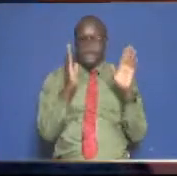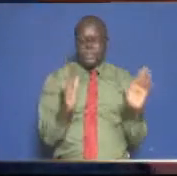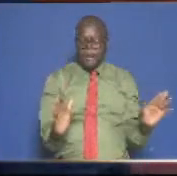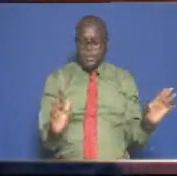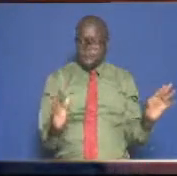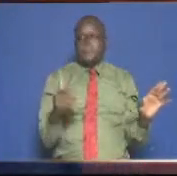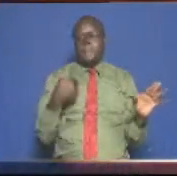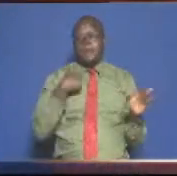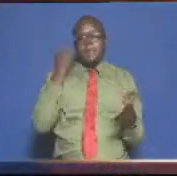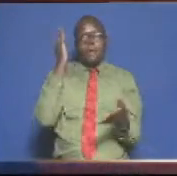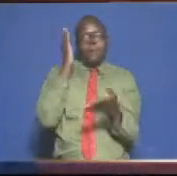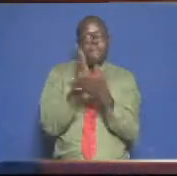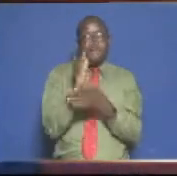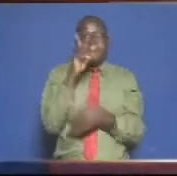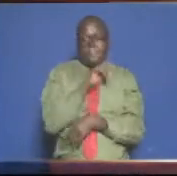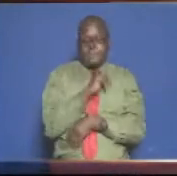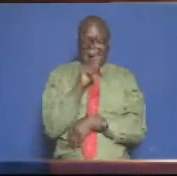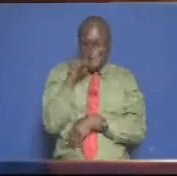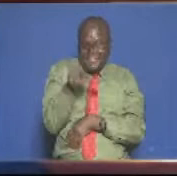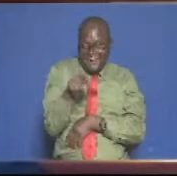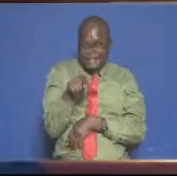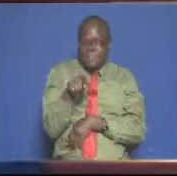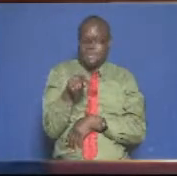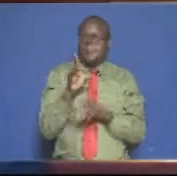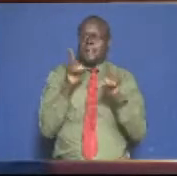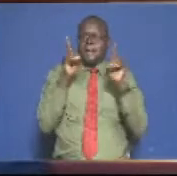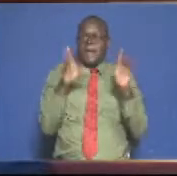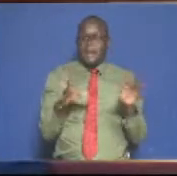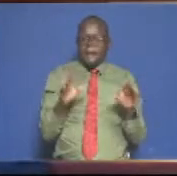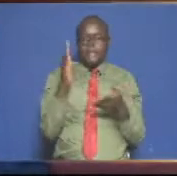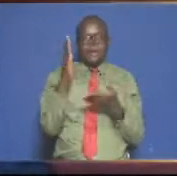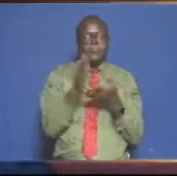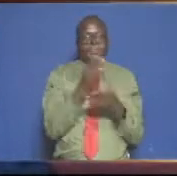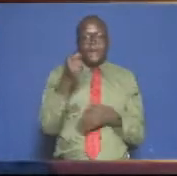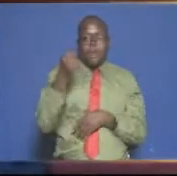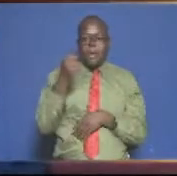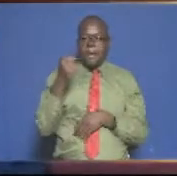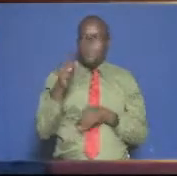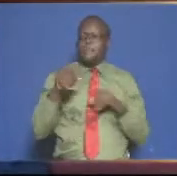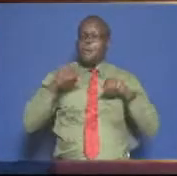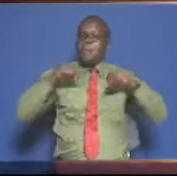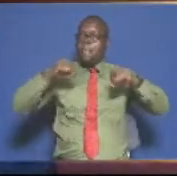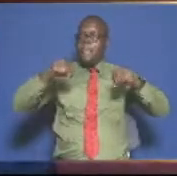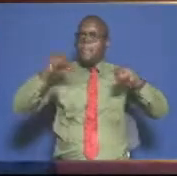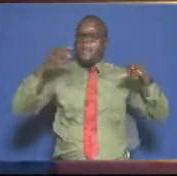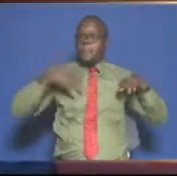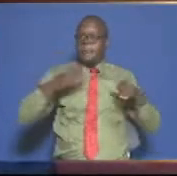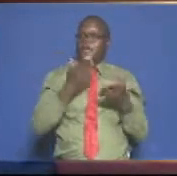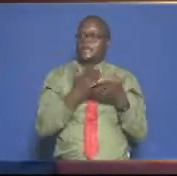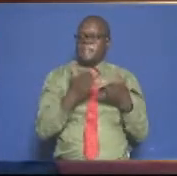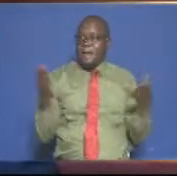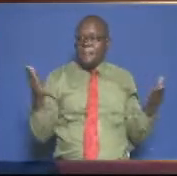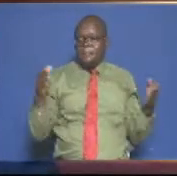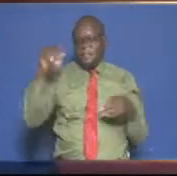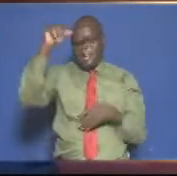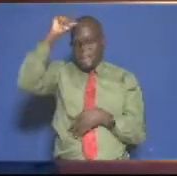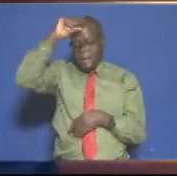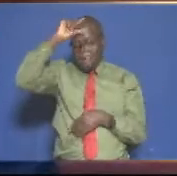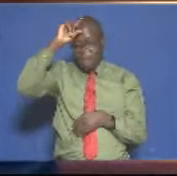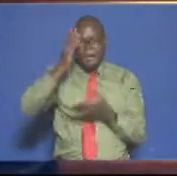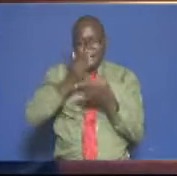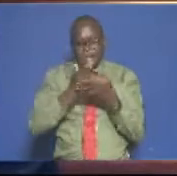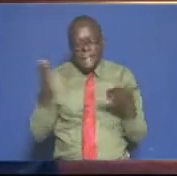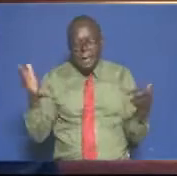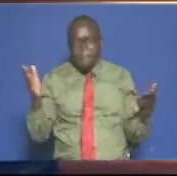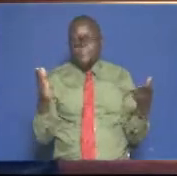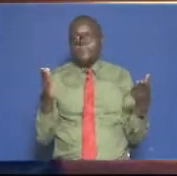to confirm that these directors and shareholders are big people, some of them in government and some of them